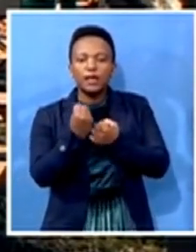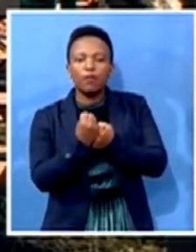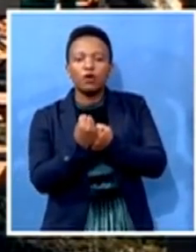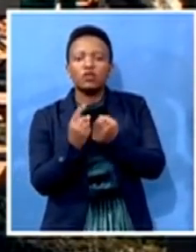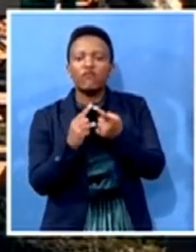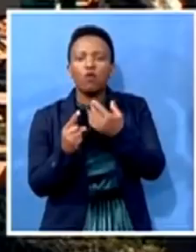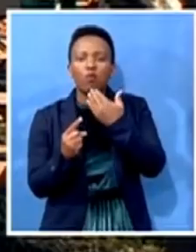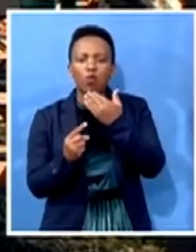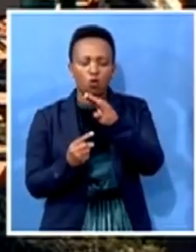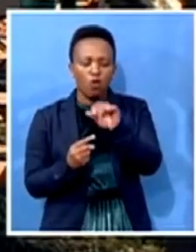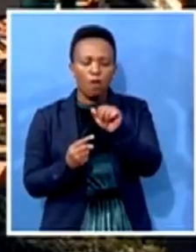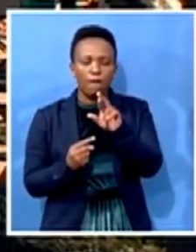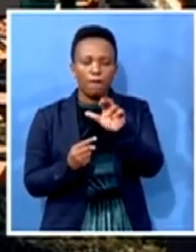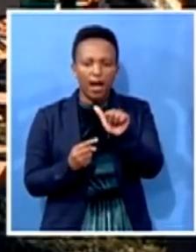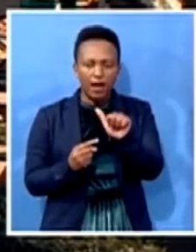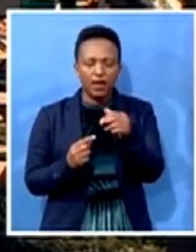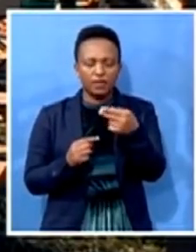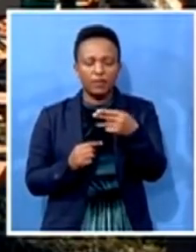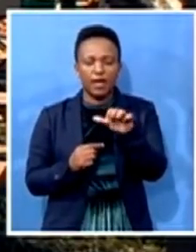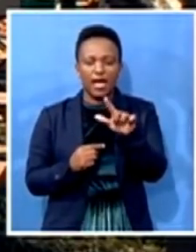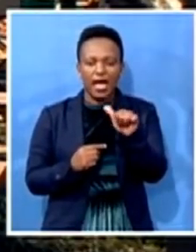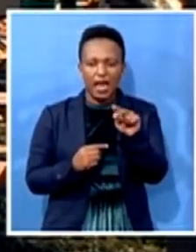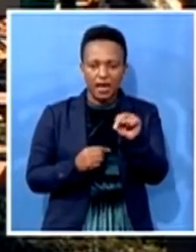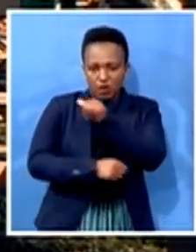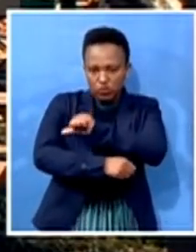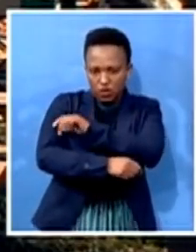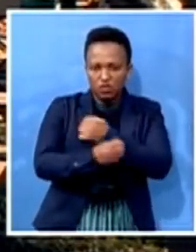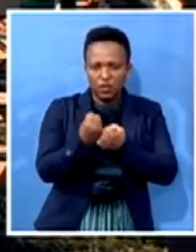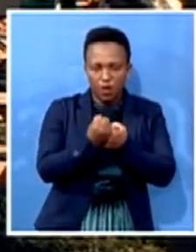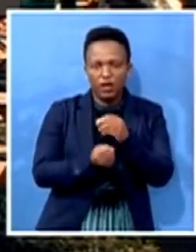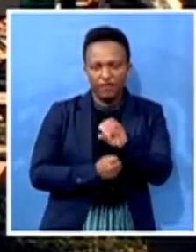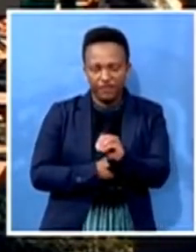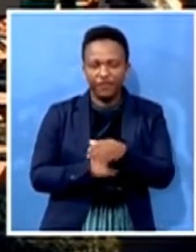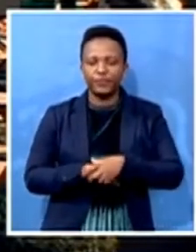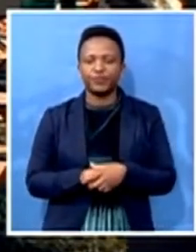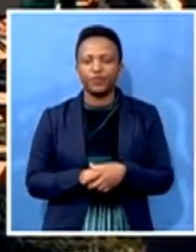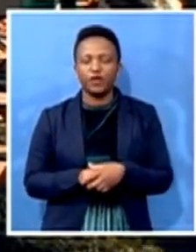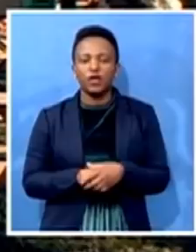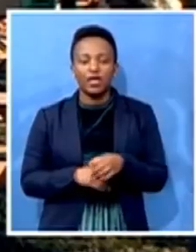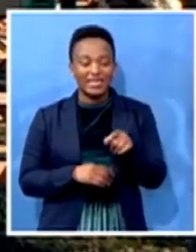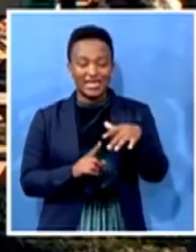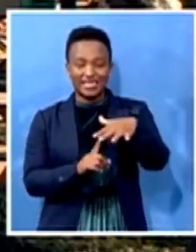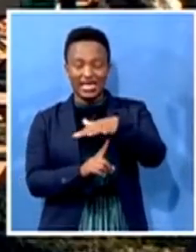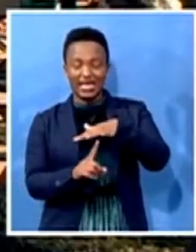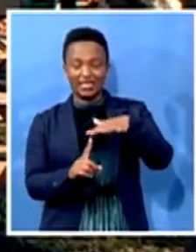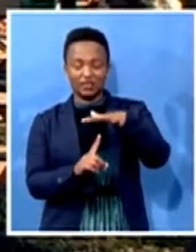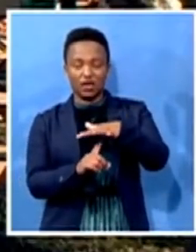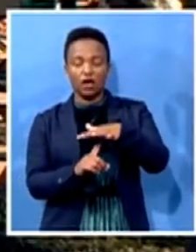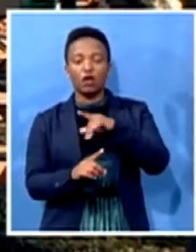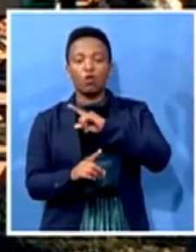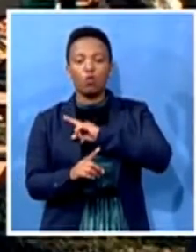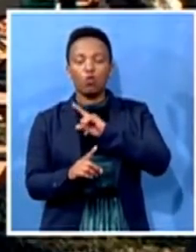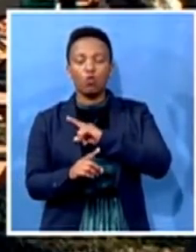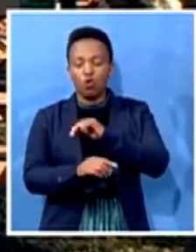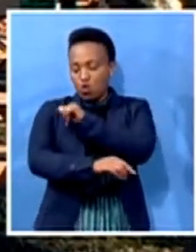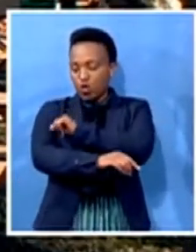more assistance. So it's one of these centers. We are putting up hospital beds now for patients who will